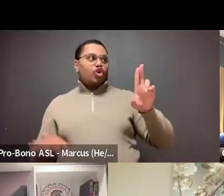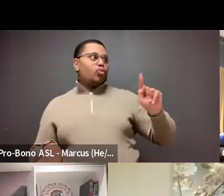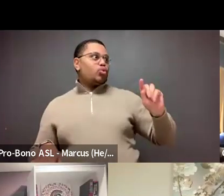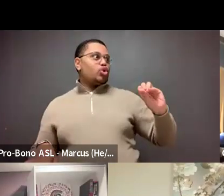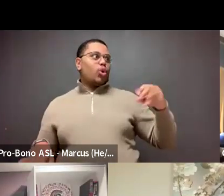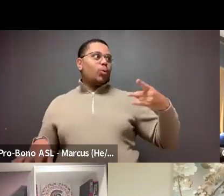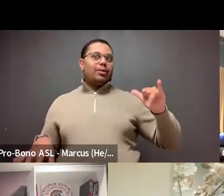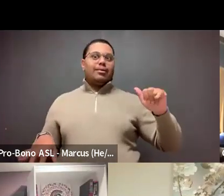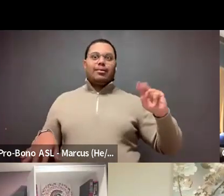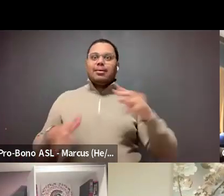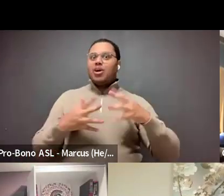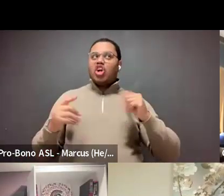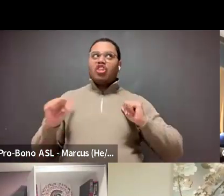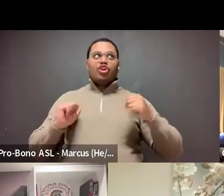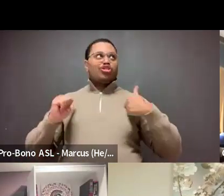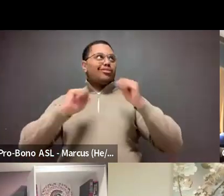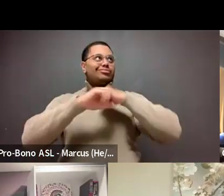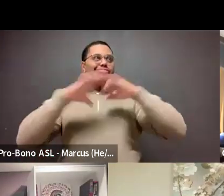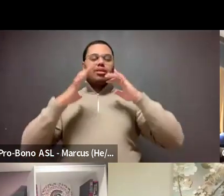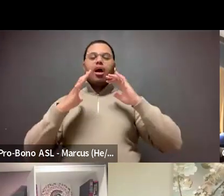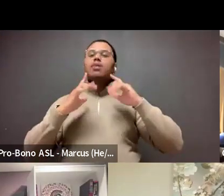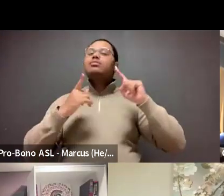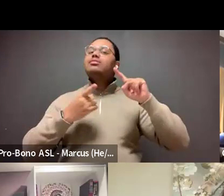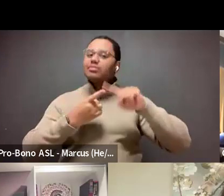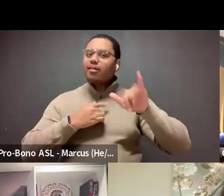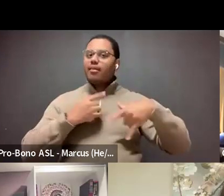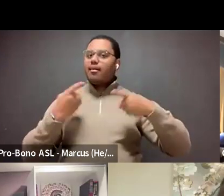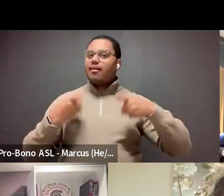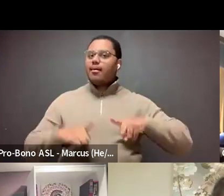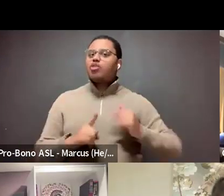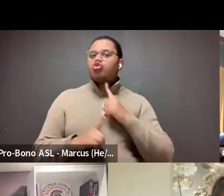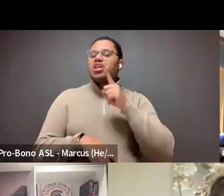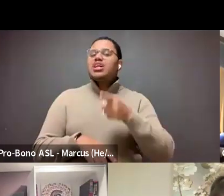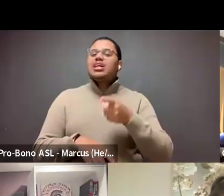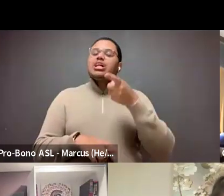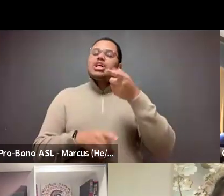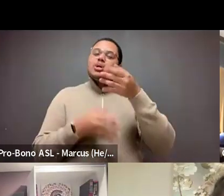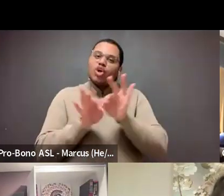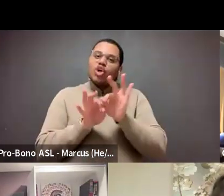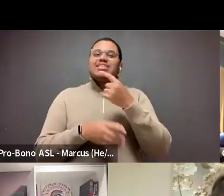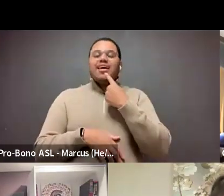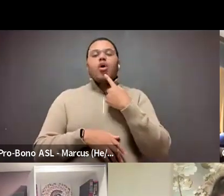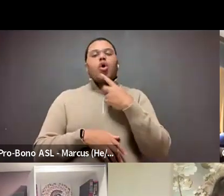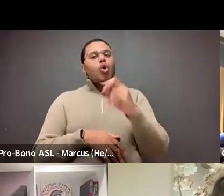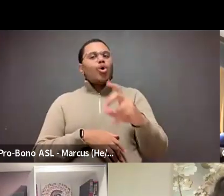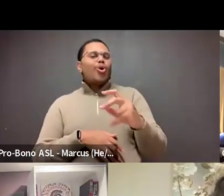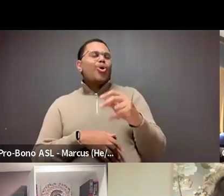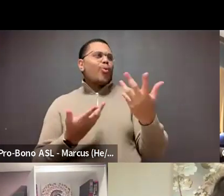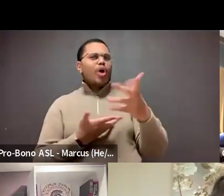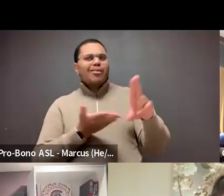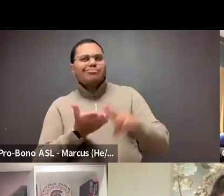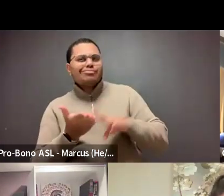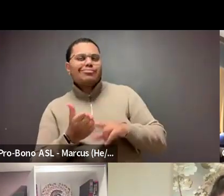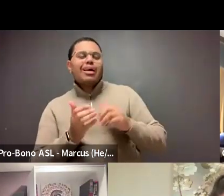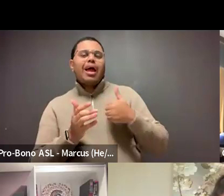part of envisioning together, until that happens, I think it's really important to be like, okay, so what were you contracted for? Can I respect